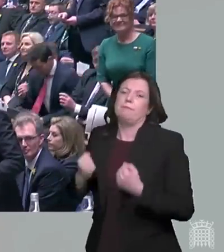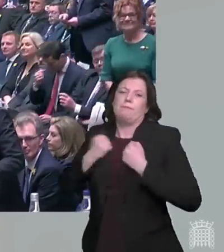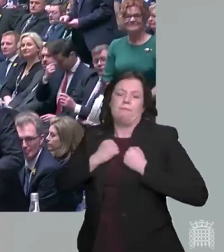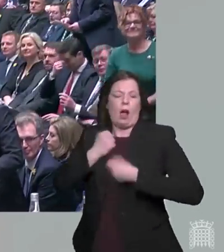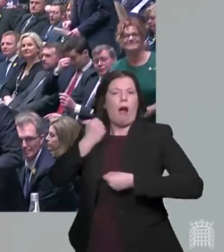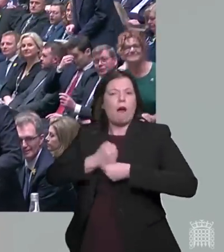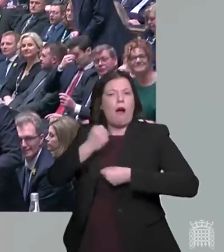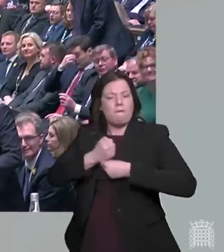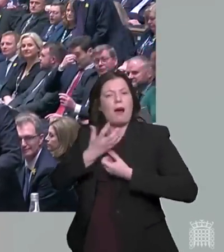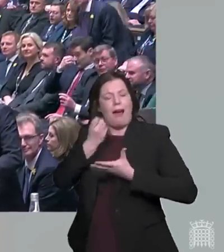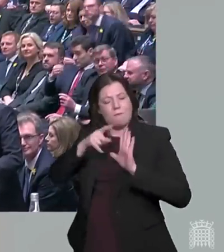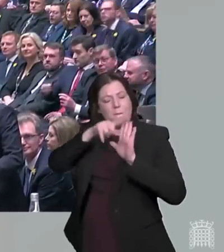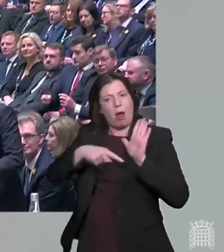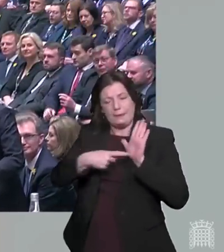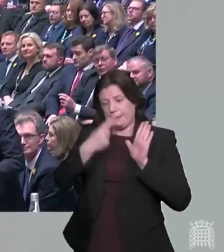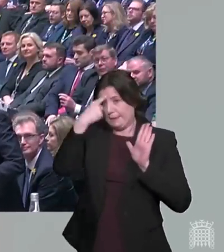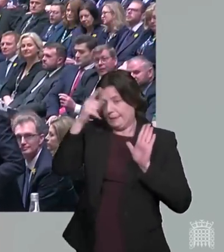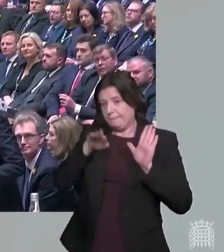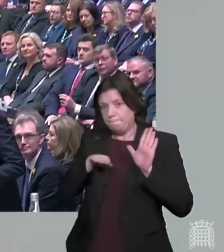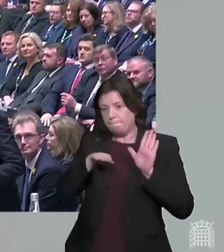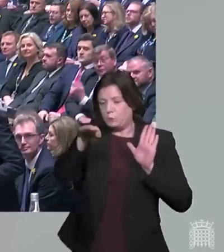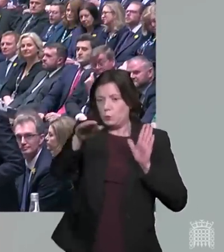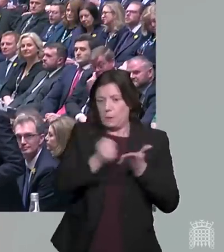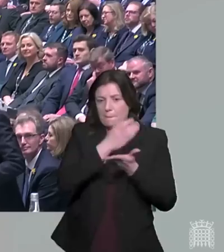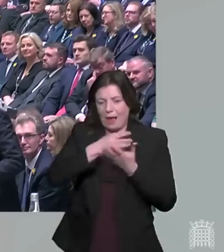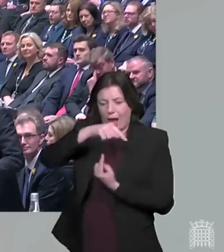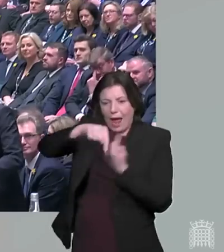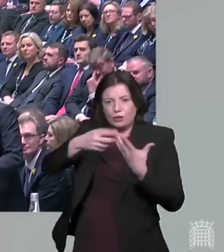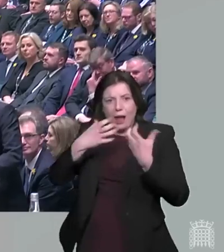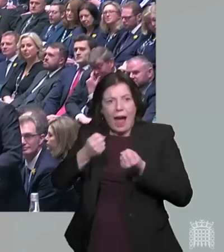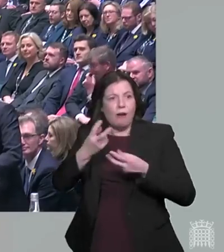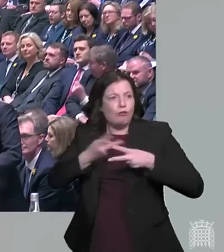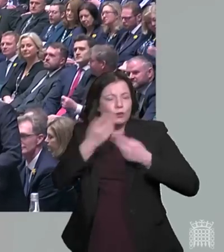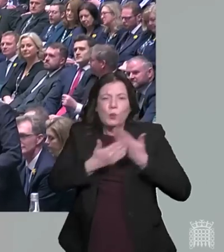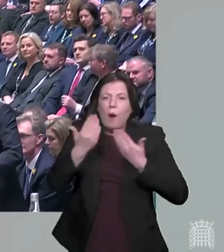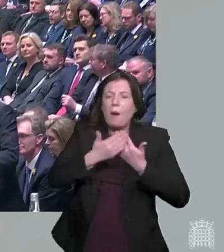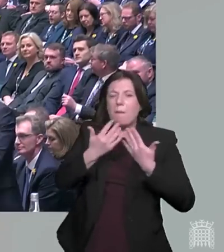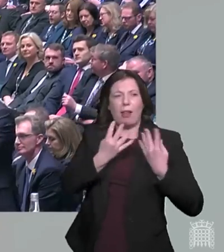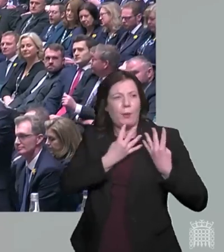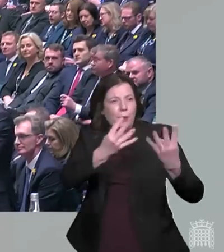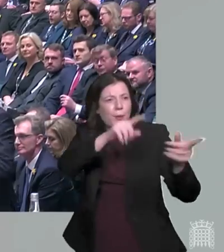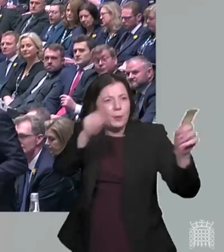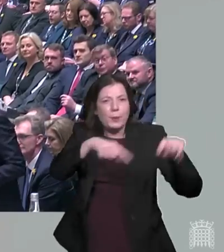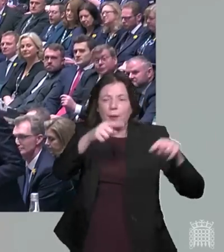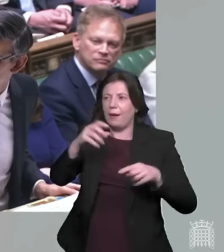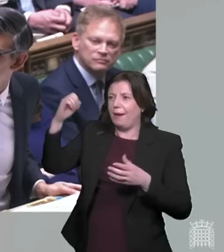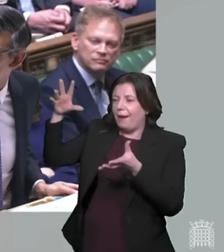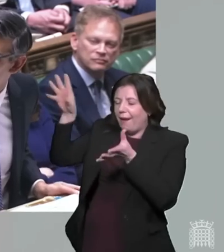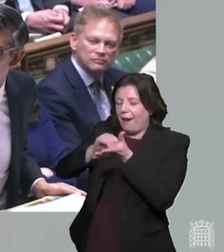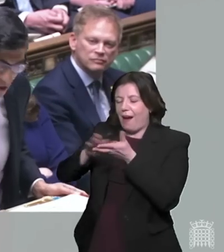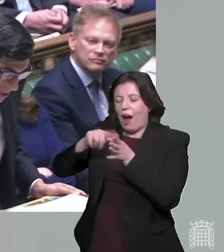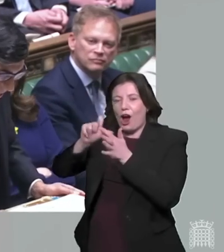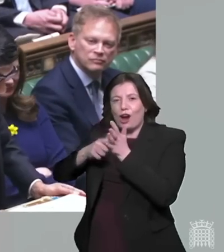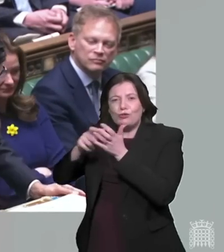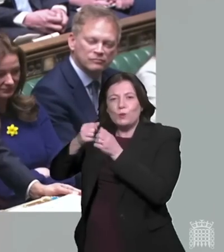important thing is to focus on our long-term energy security. That means more renewables, more offshore wind, hydrogen, CCS and indeed